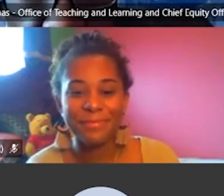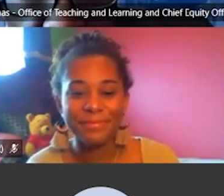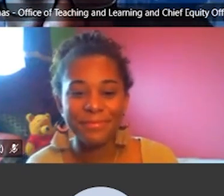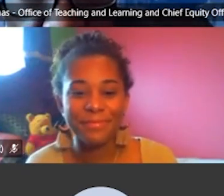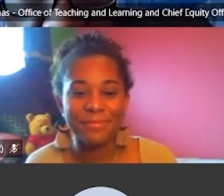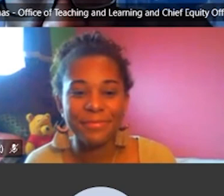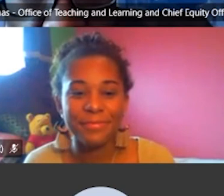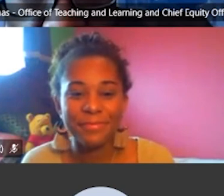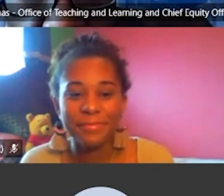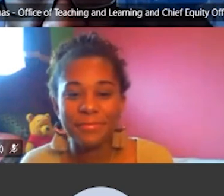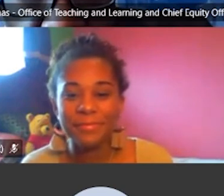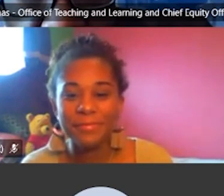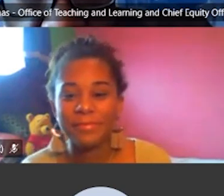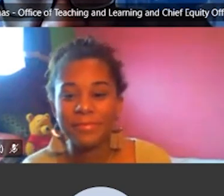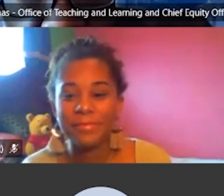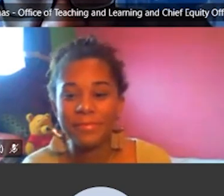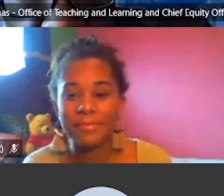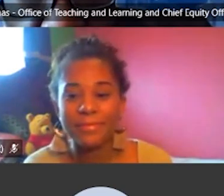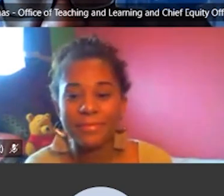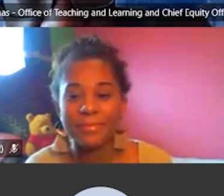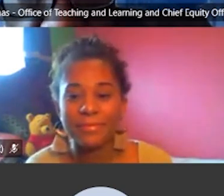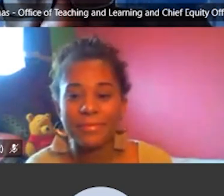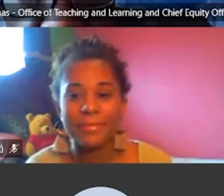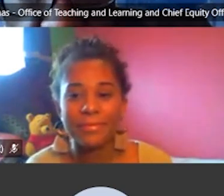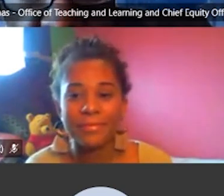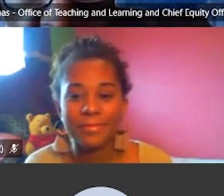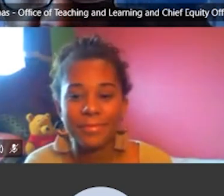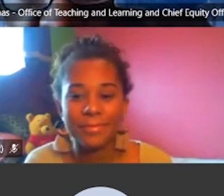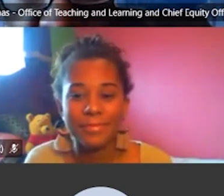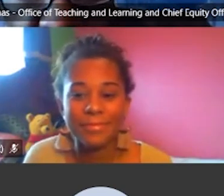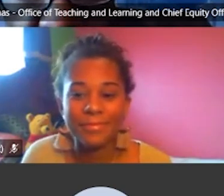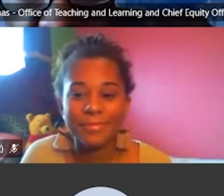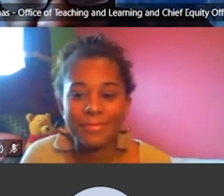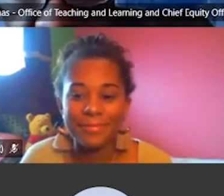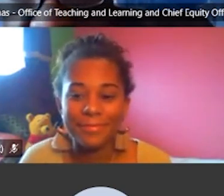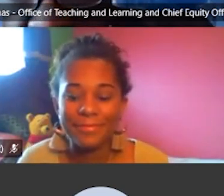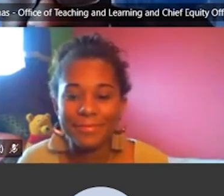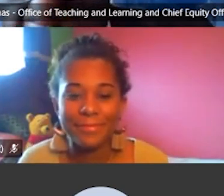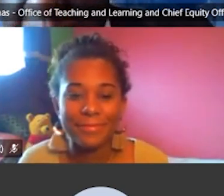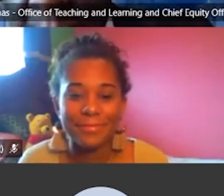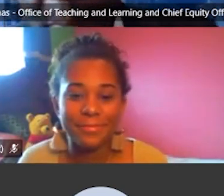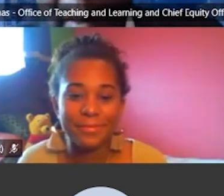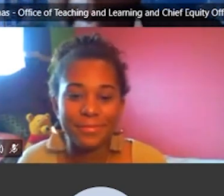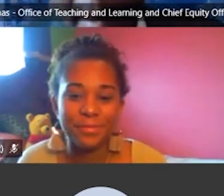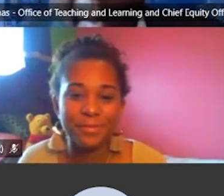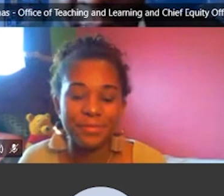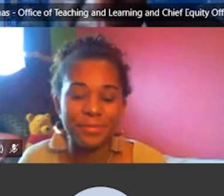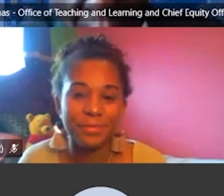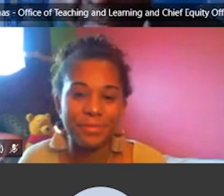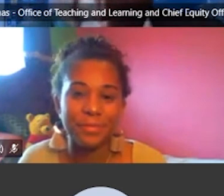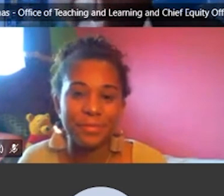from previous? That was from last time. Okay, gotcha. Miles.